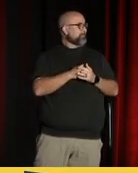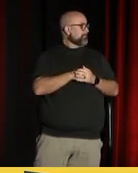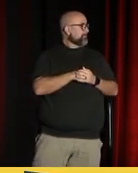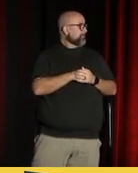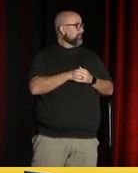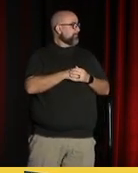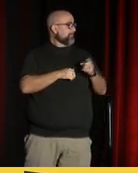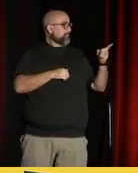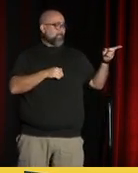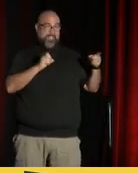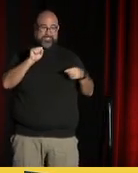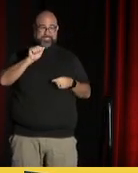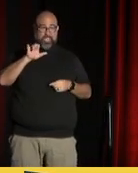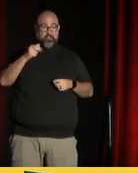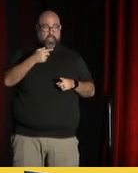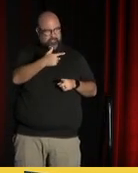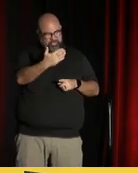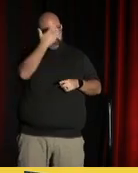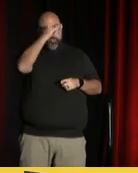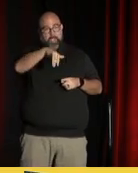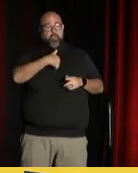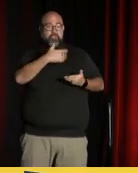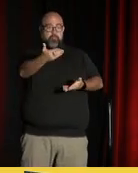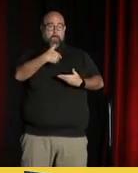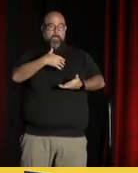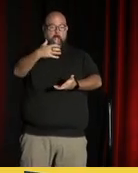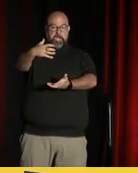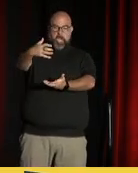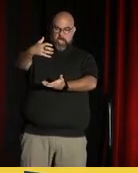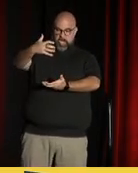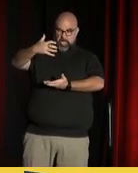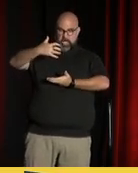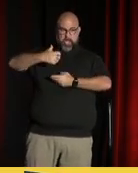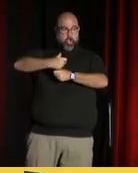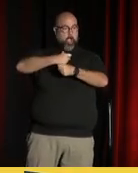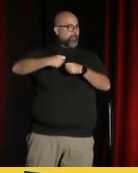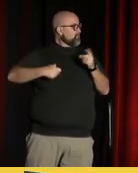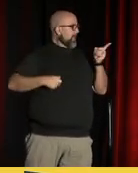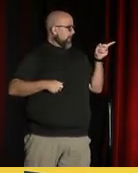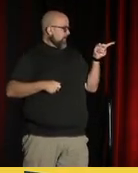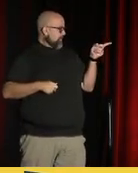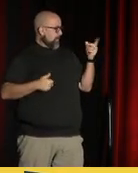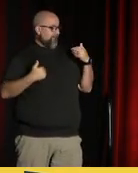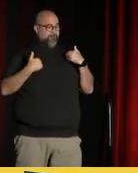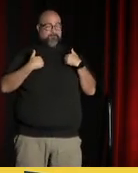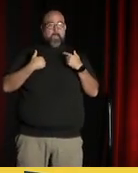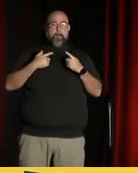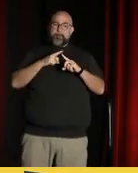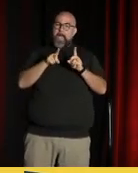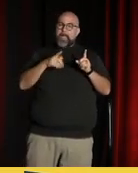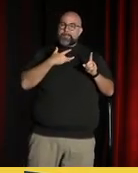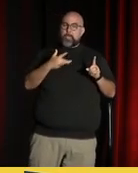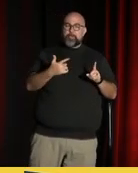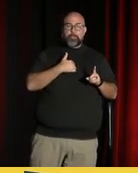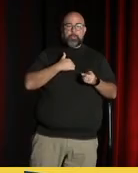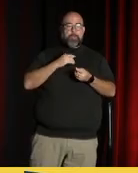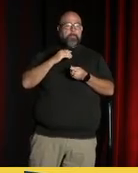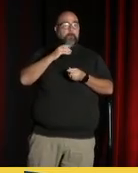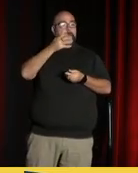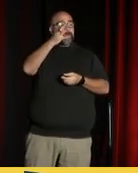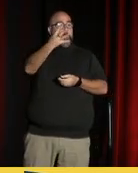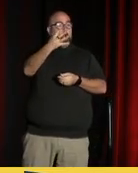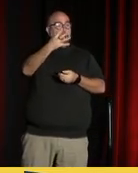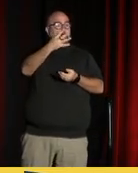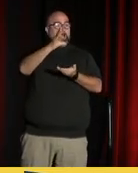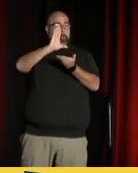Sarah knows that, and she brought me a giant cup of coffee right back here, but it usually takes me about 4 cups